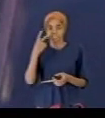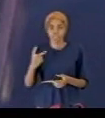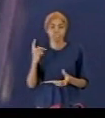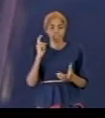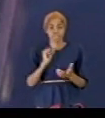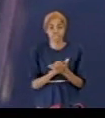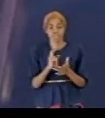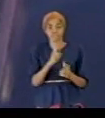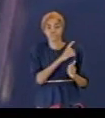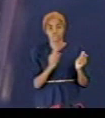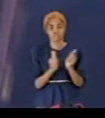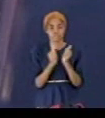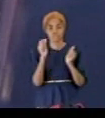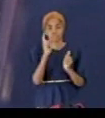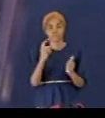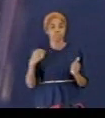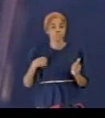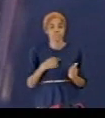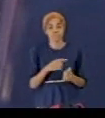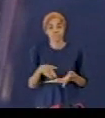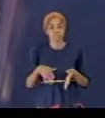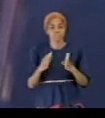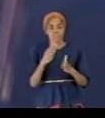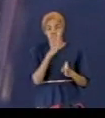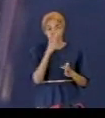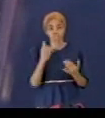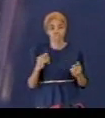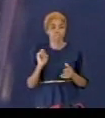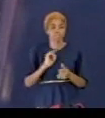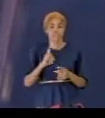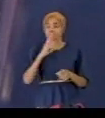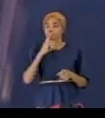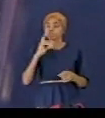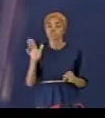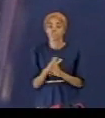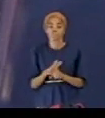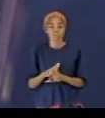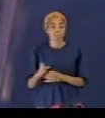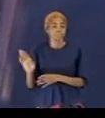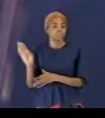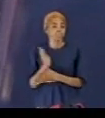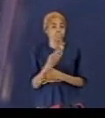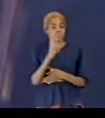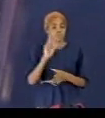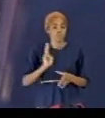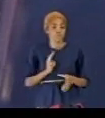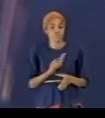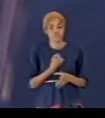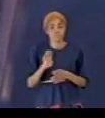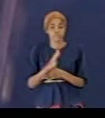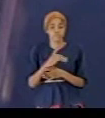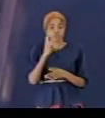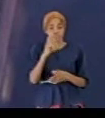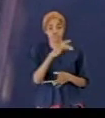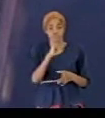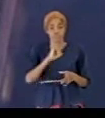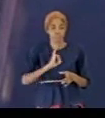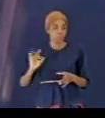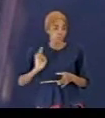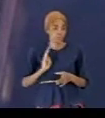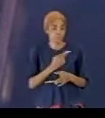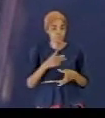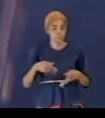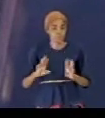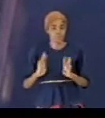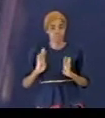there be now an oath betwixt us, even betwixt us and thee, and let us make a covenant with thee, that thou wilt do us